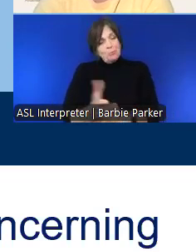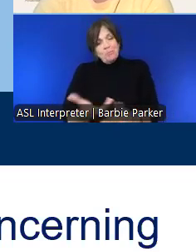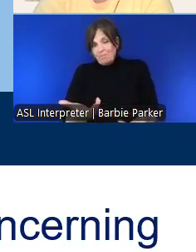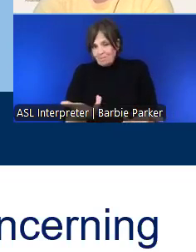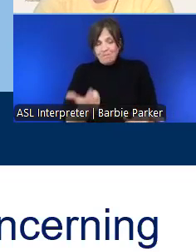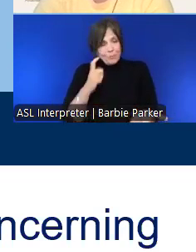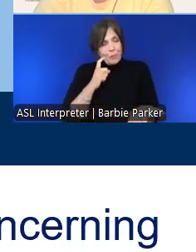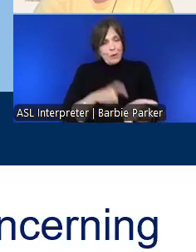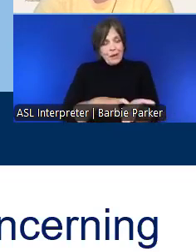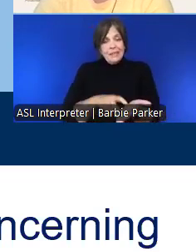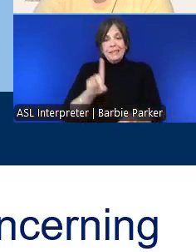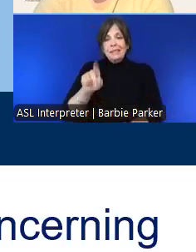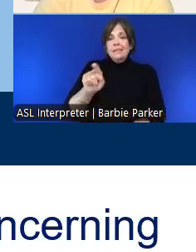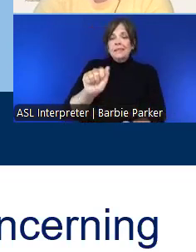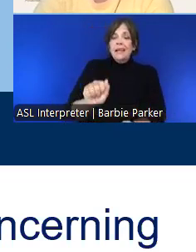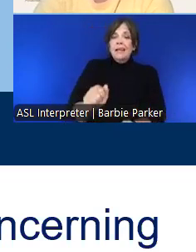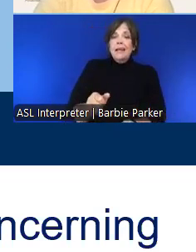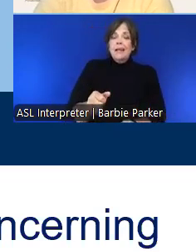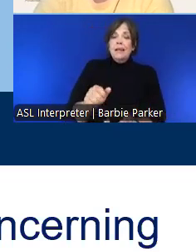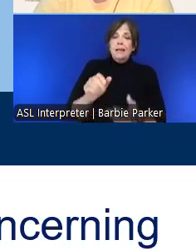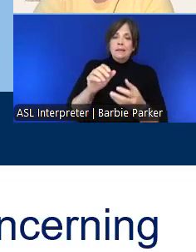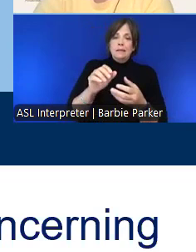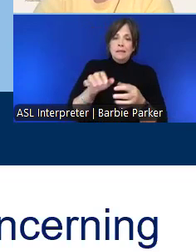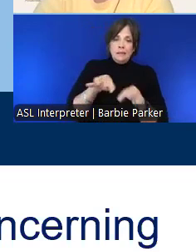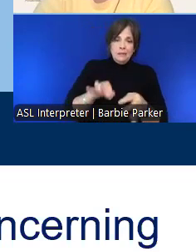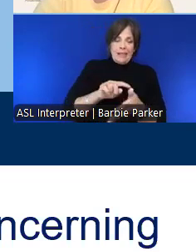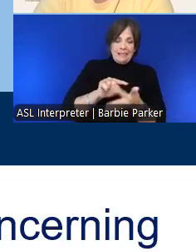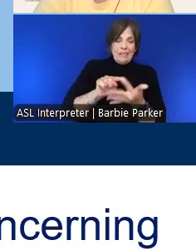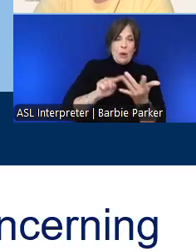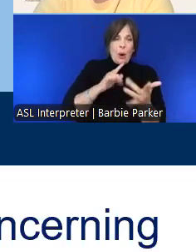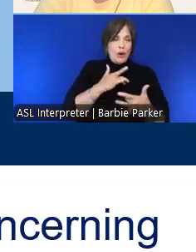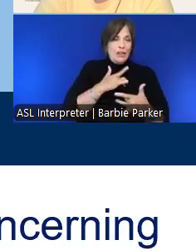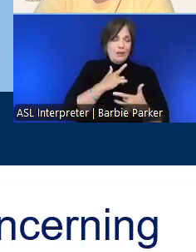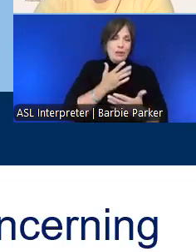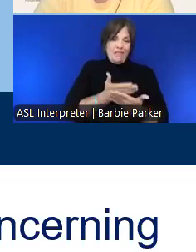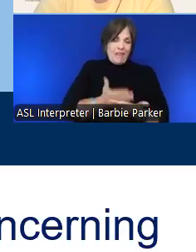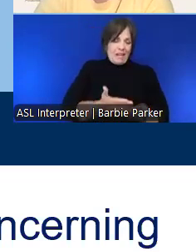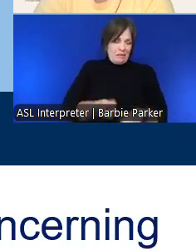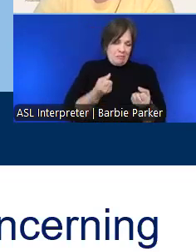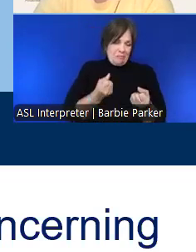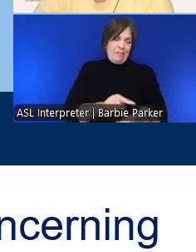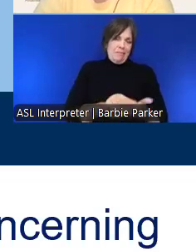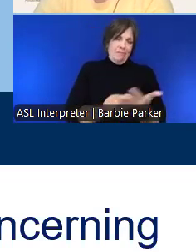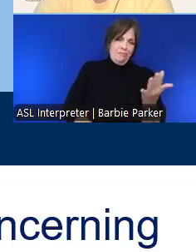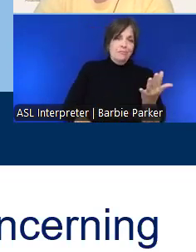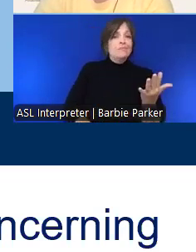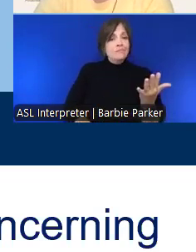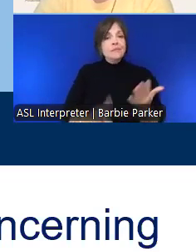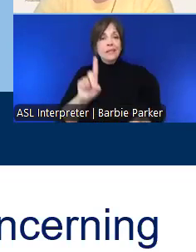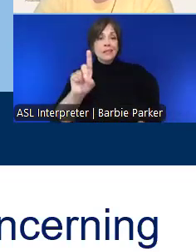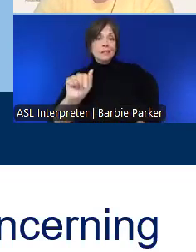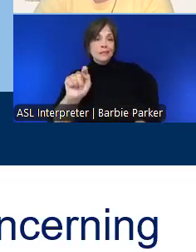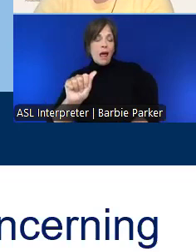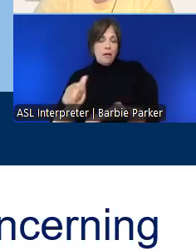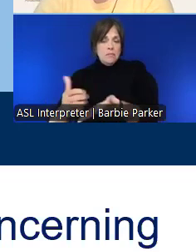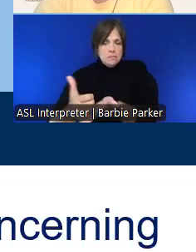majority of these cases have very concerning factors. We know that the data shows that the